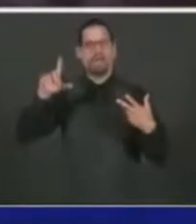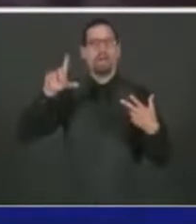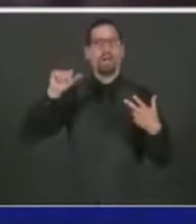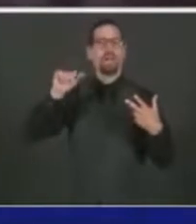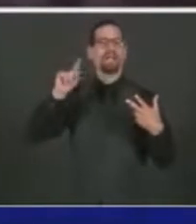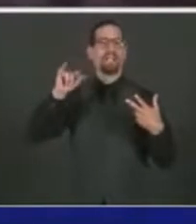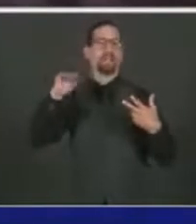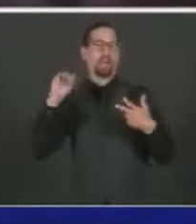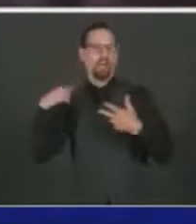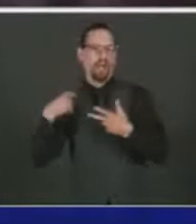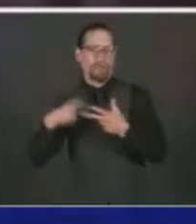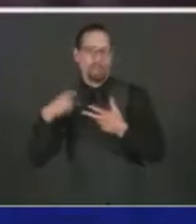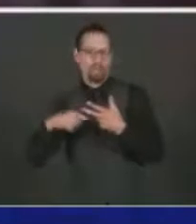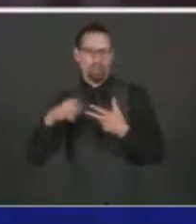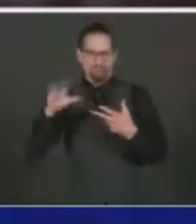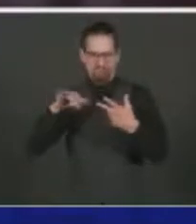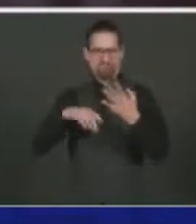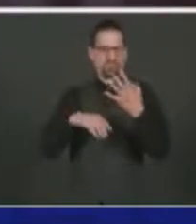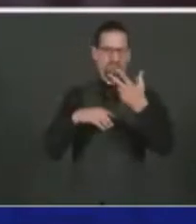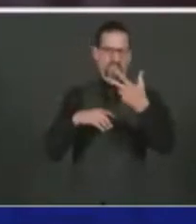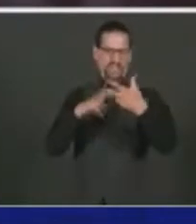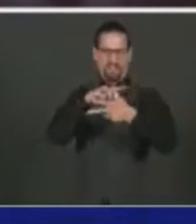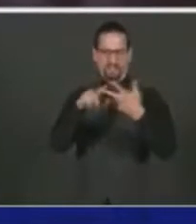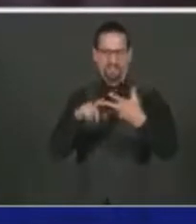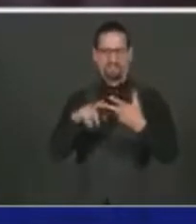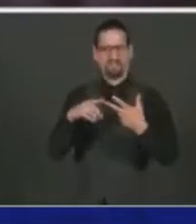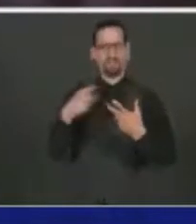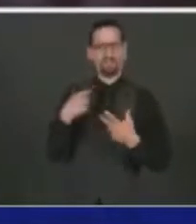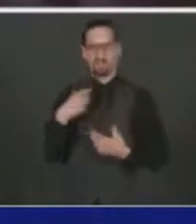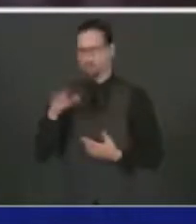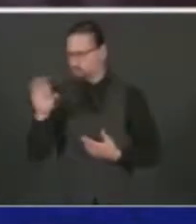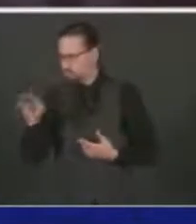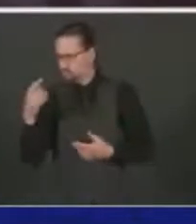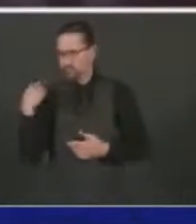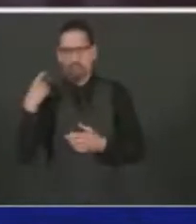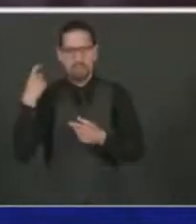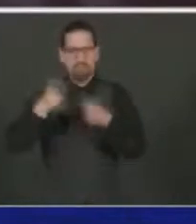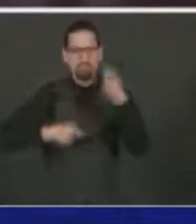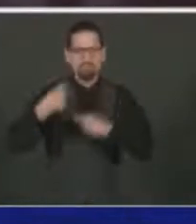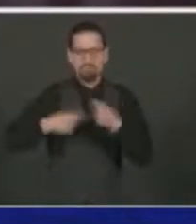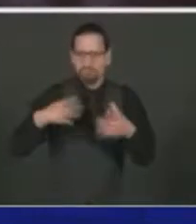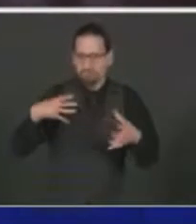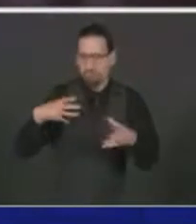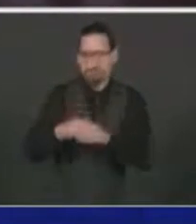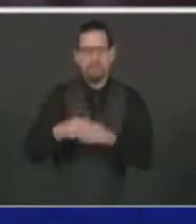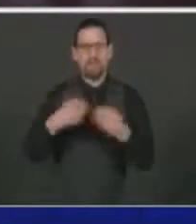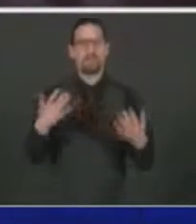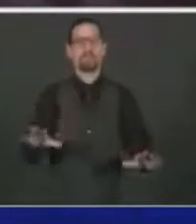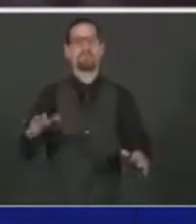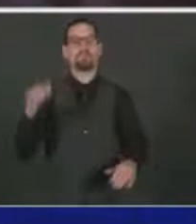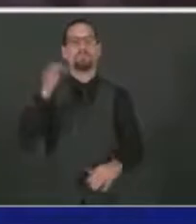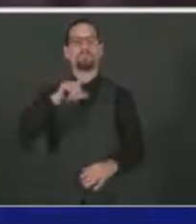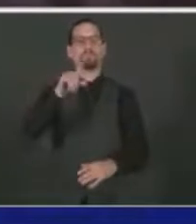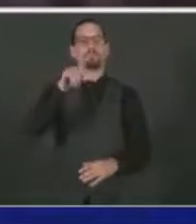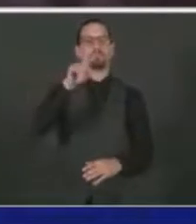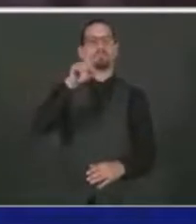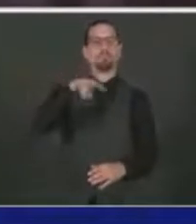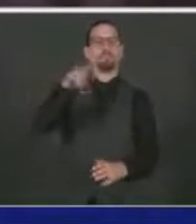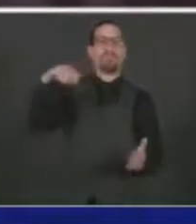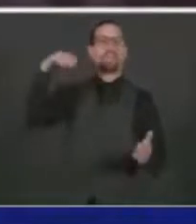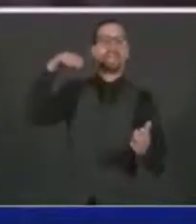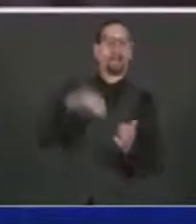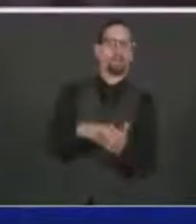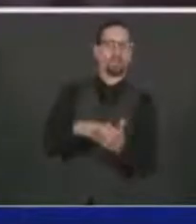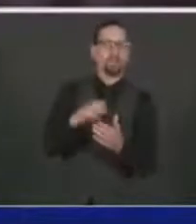please donate if you could. You have sent in $122,000. I think that's incredible. In the face